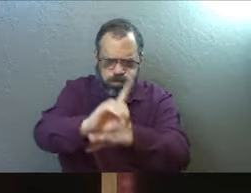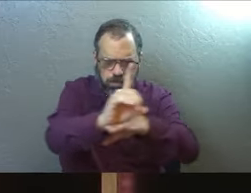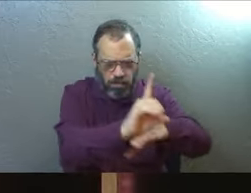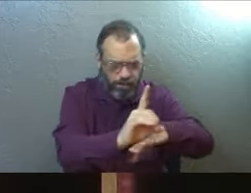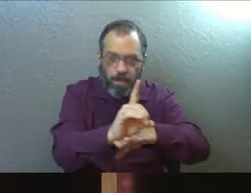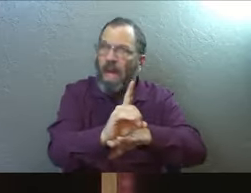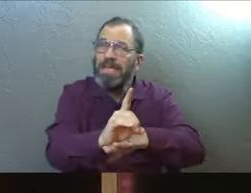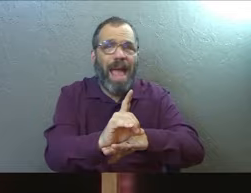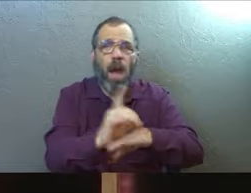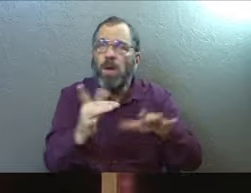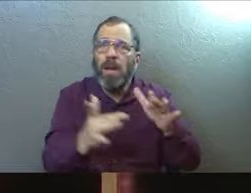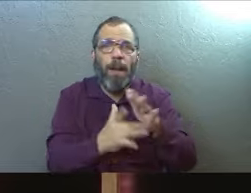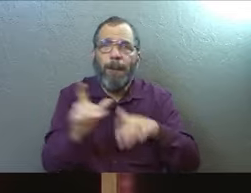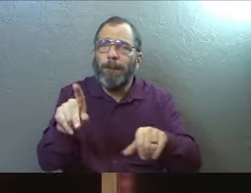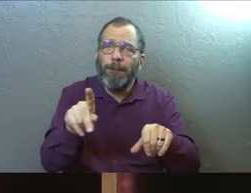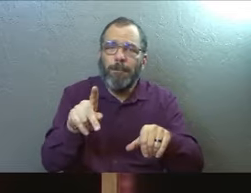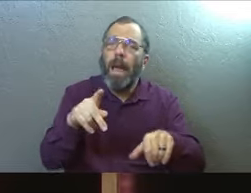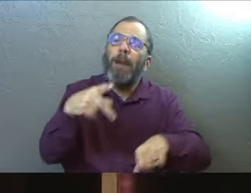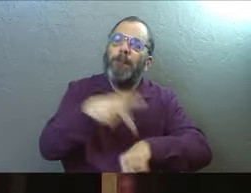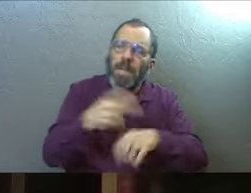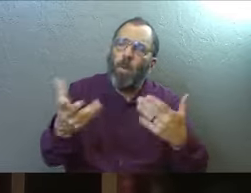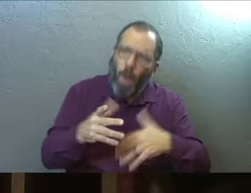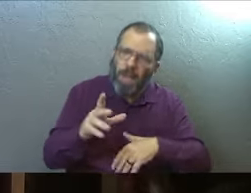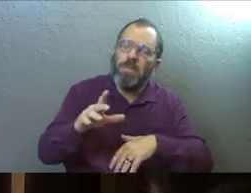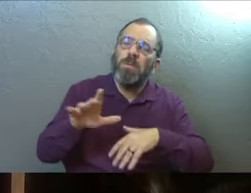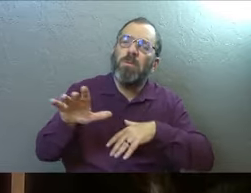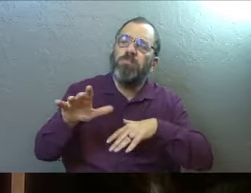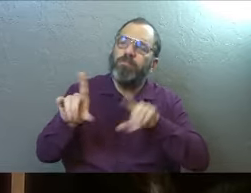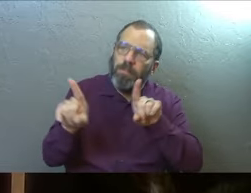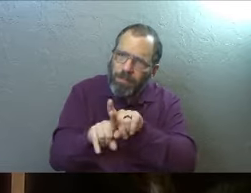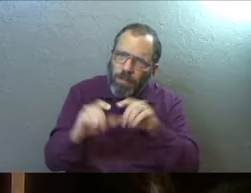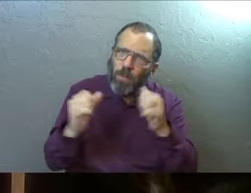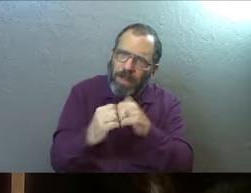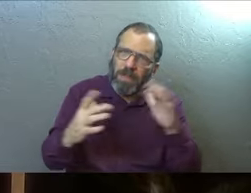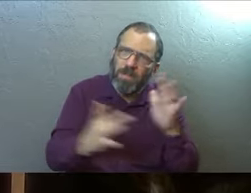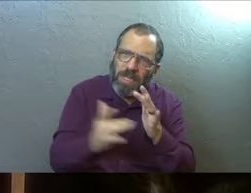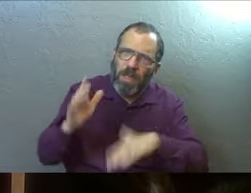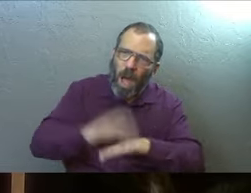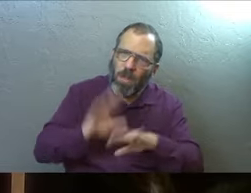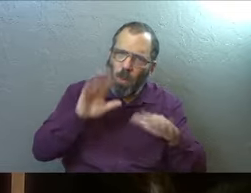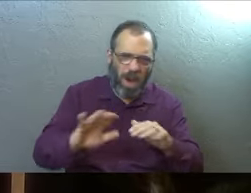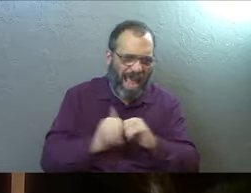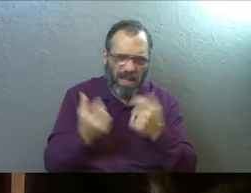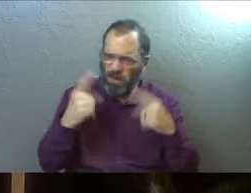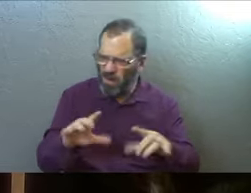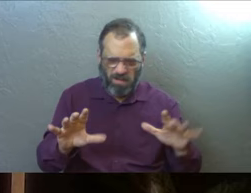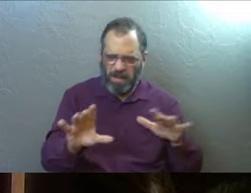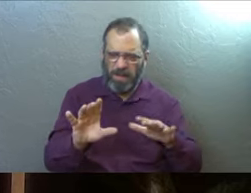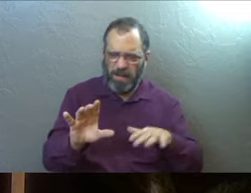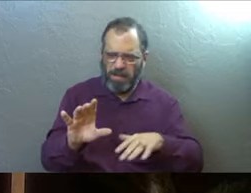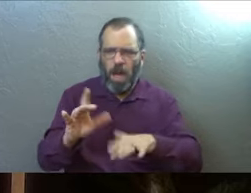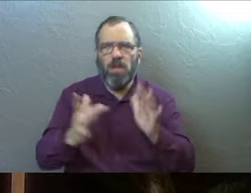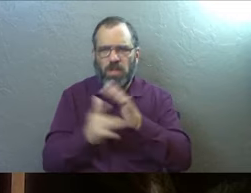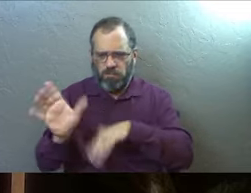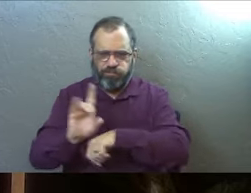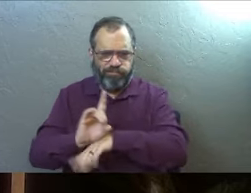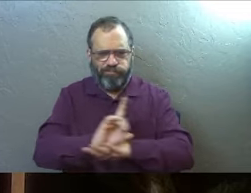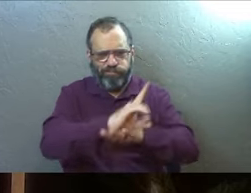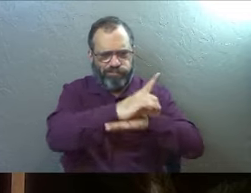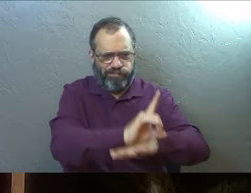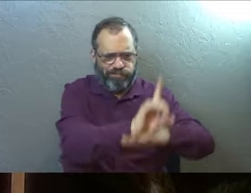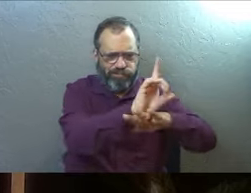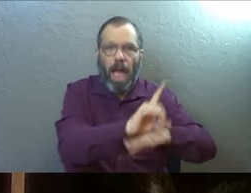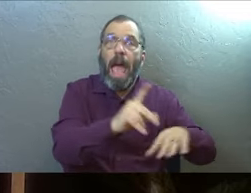And he could have just walked on the water. Peter wants to get out of the boat and walk on the water with him. How in the world does that even work? He's walking on